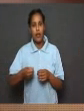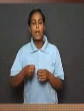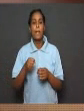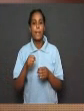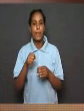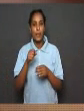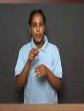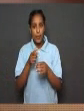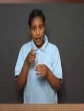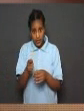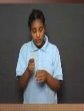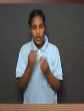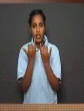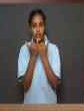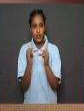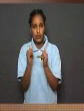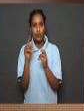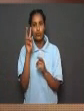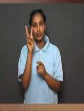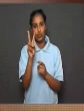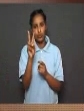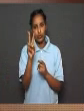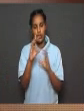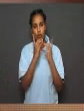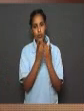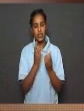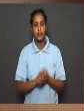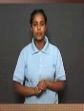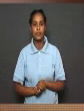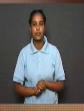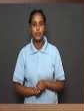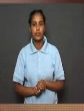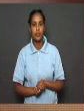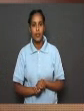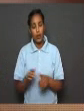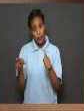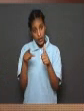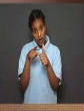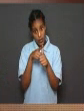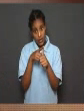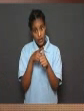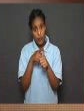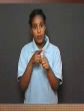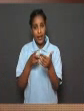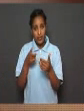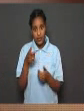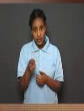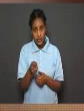Batteries can be classified into two groups: primary batteries